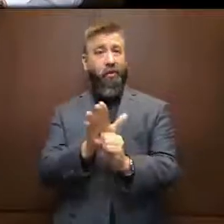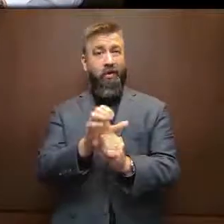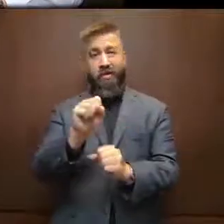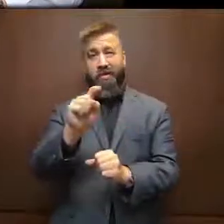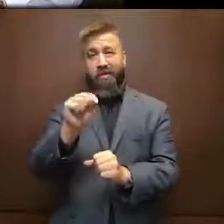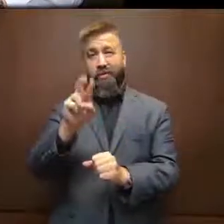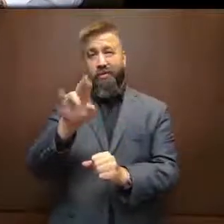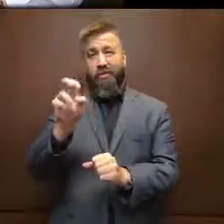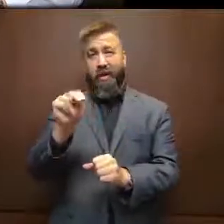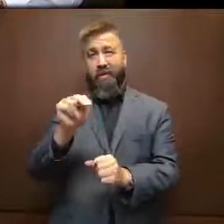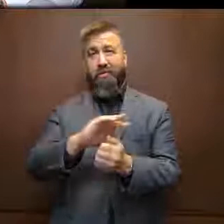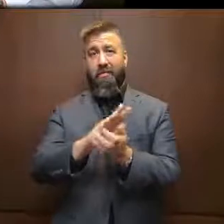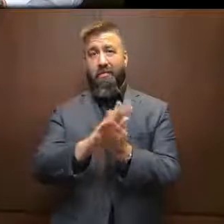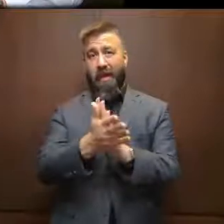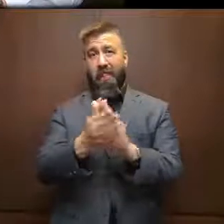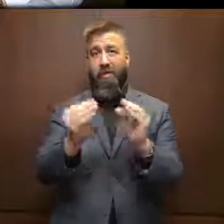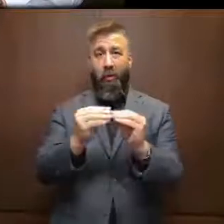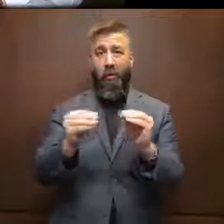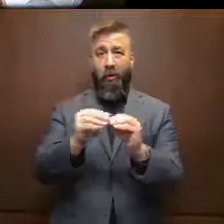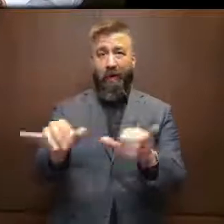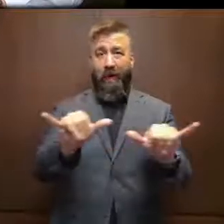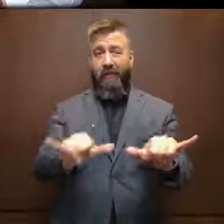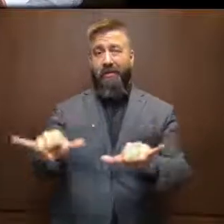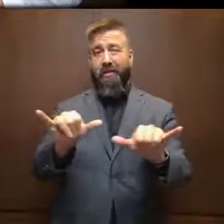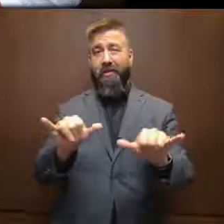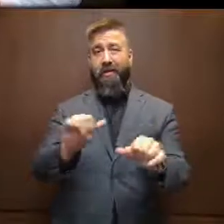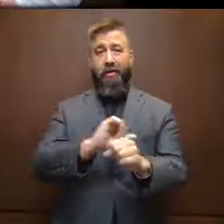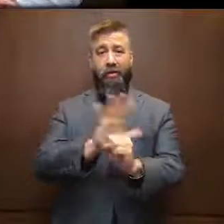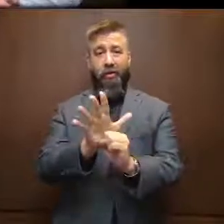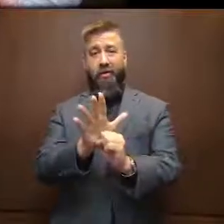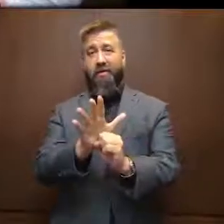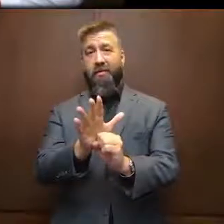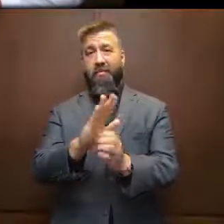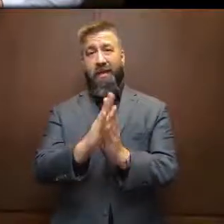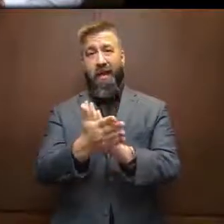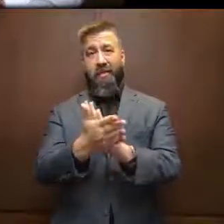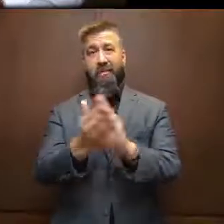getting more and more common, and that the virus is getting easier to